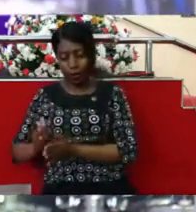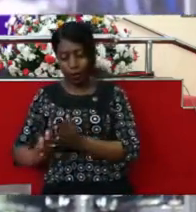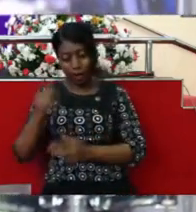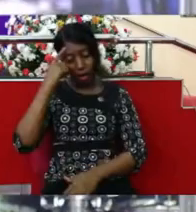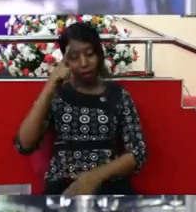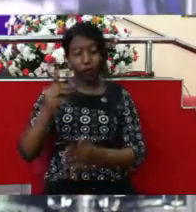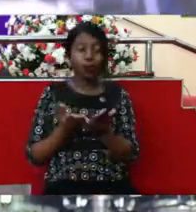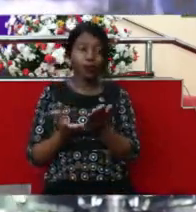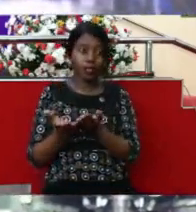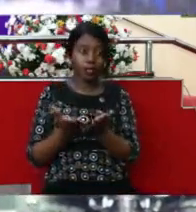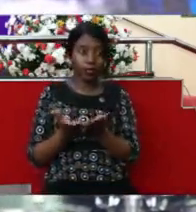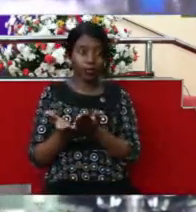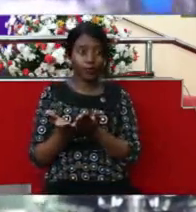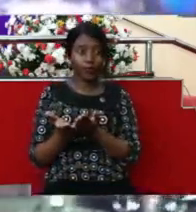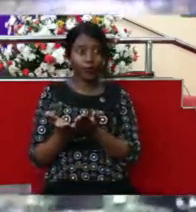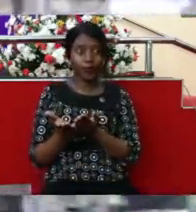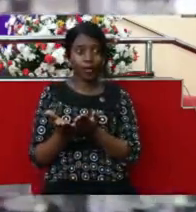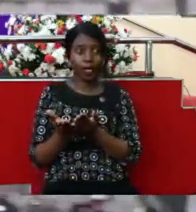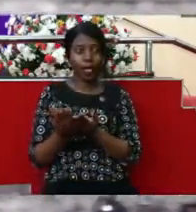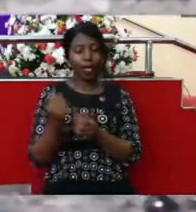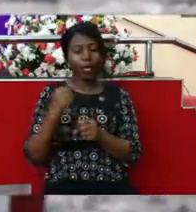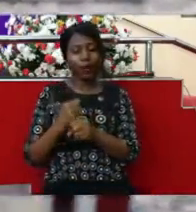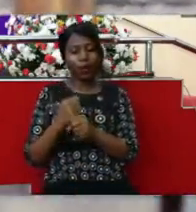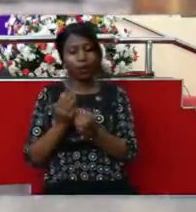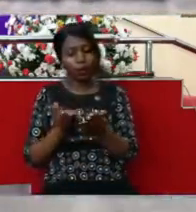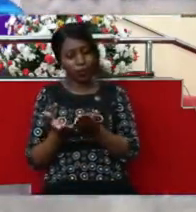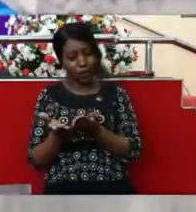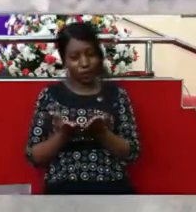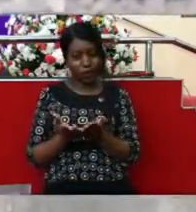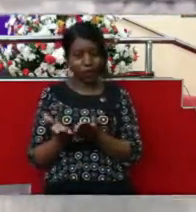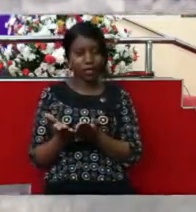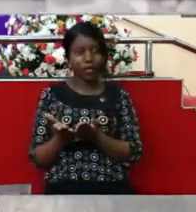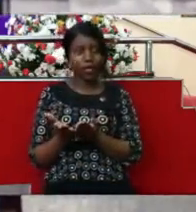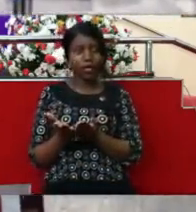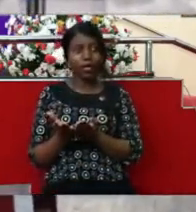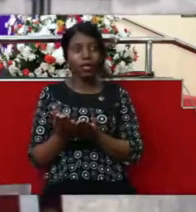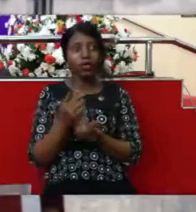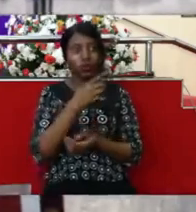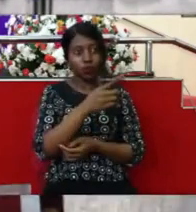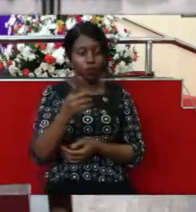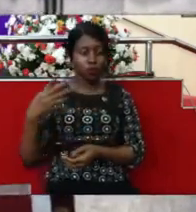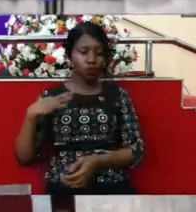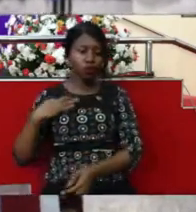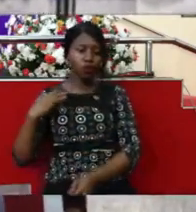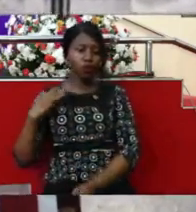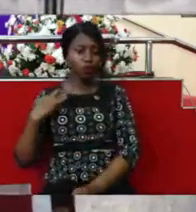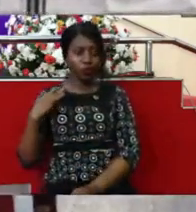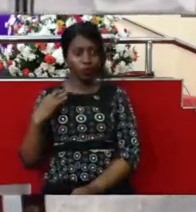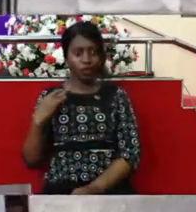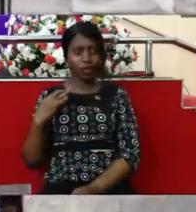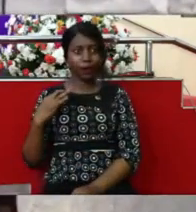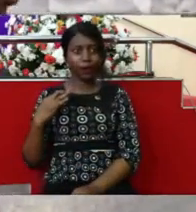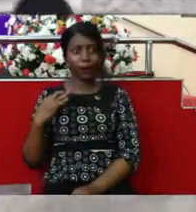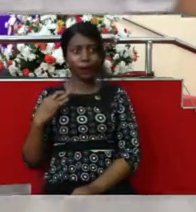sababu ya kazi ya huduma. And the work of ministry is to pour yourself out. Na kazi ya huduma ni wewe kujitoa. That which you have received